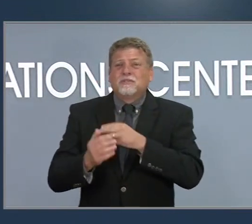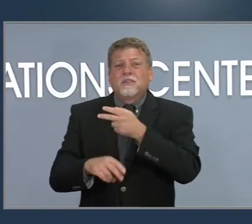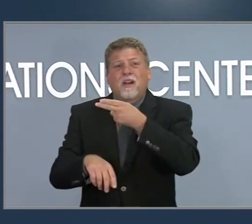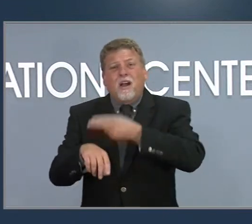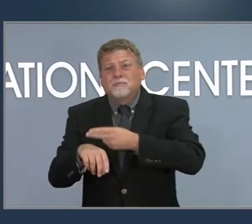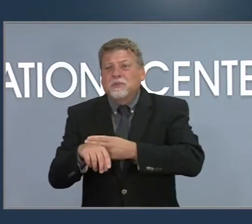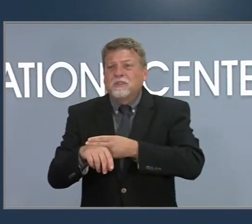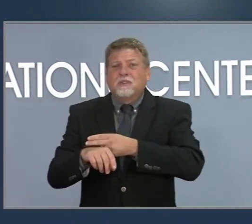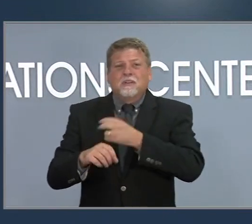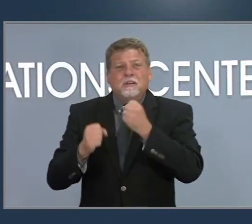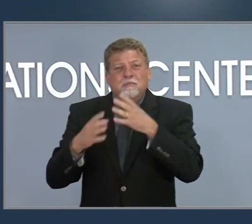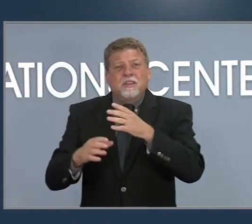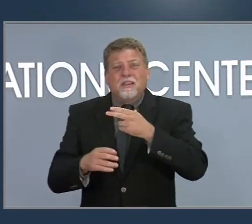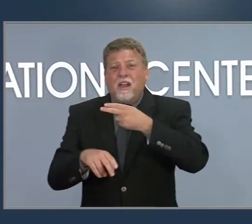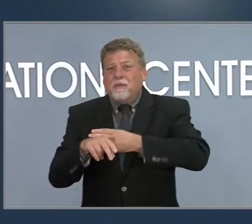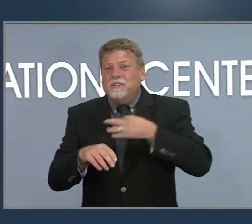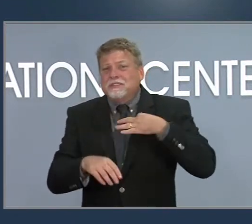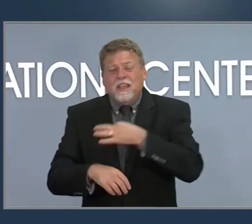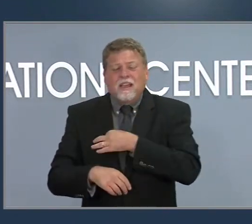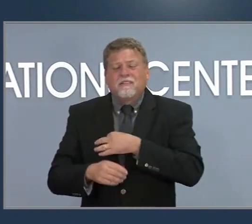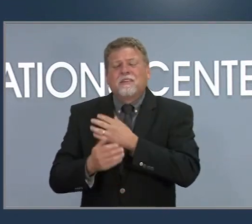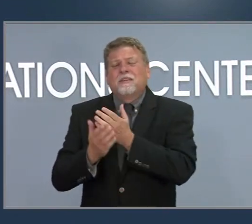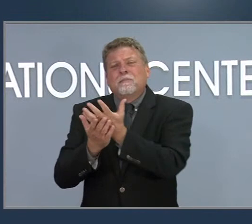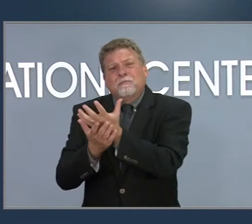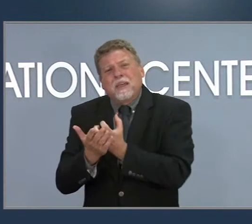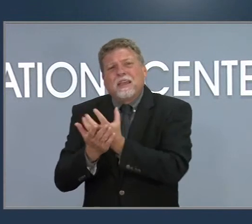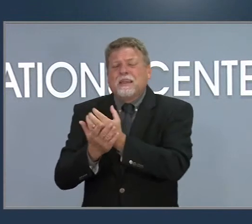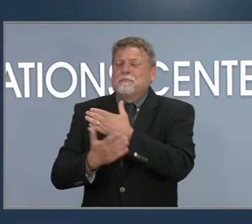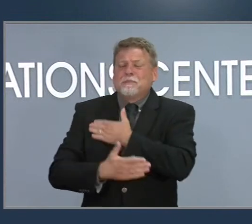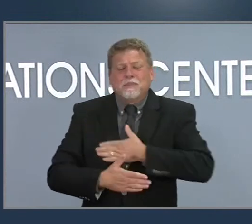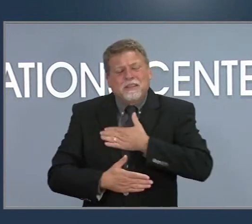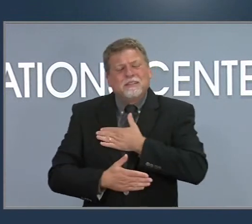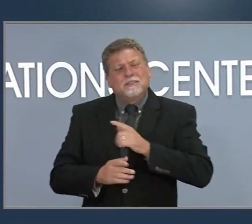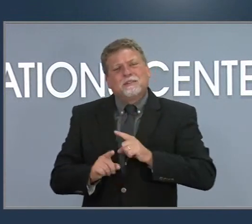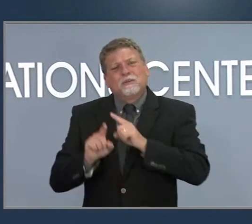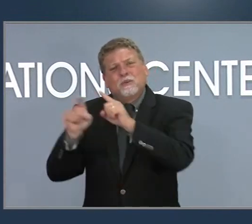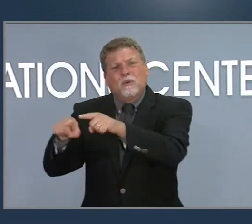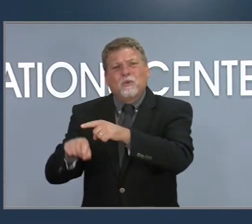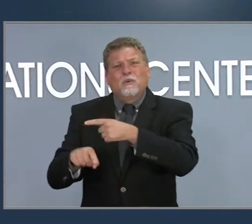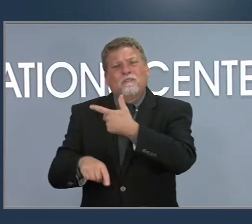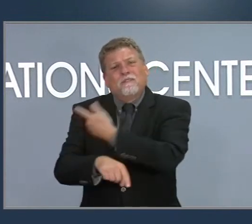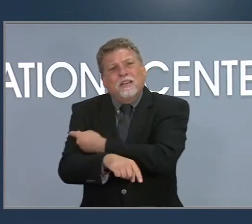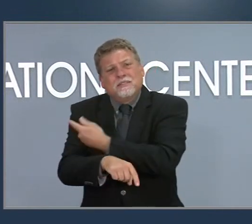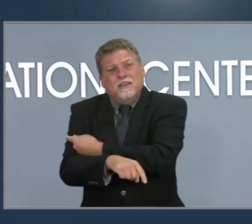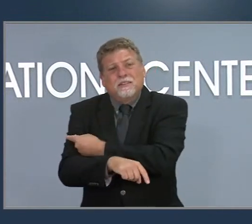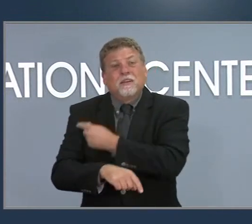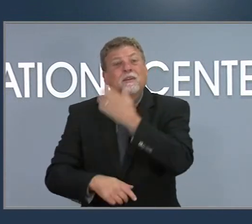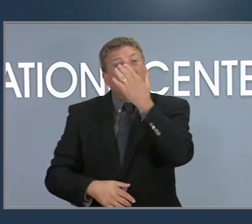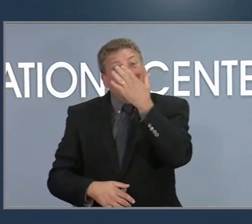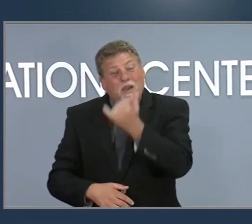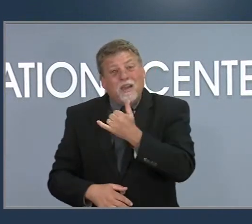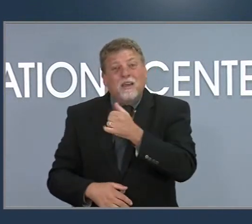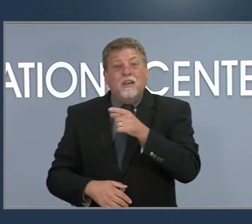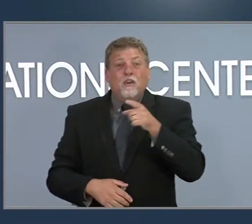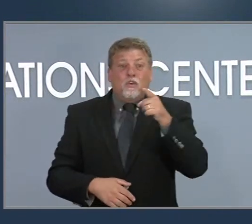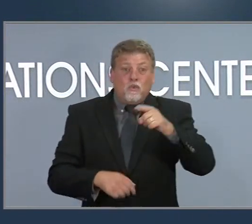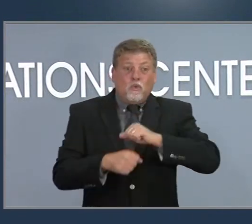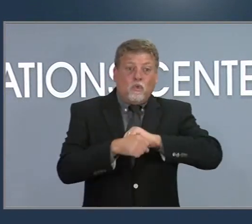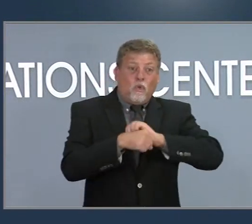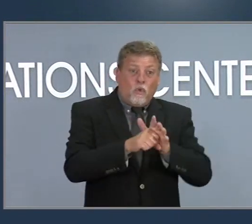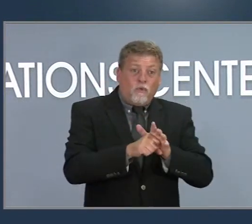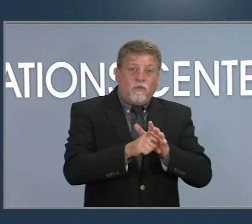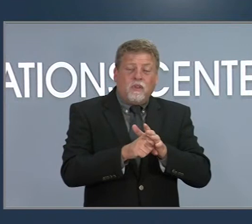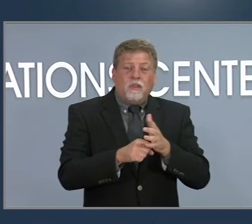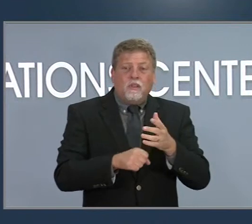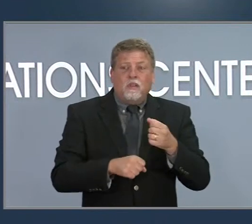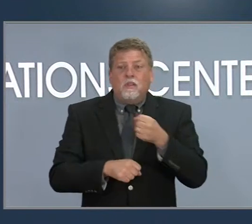protect yourself from COVID-19, but to help make sure that the hospital care is there for people who need it, whether it's someone who has COVID or